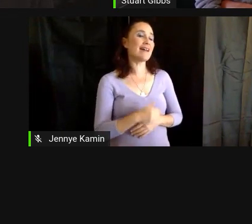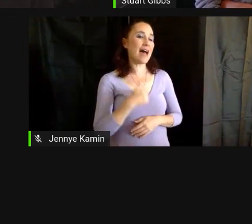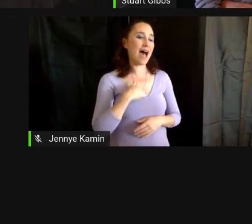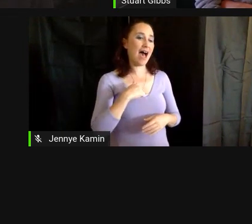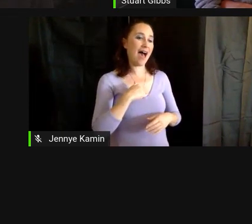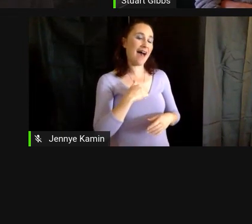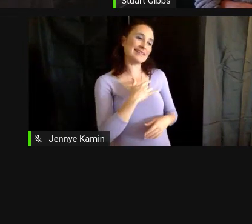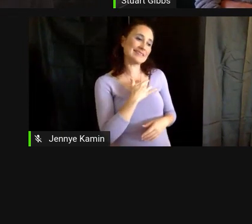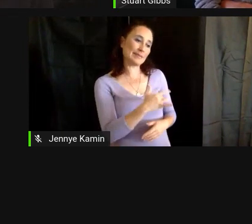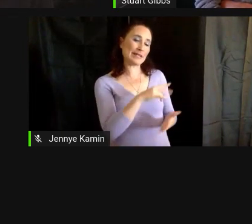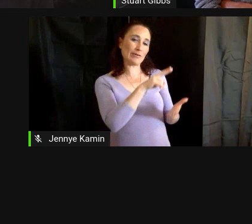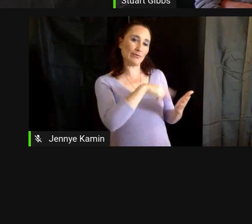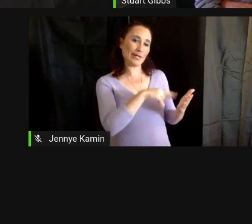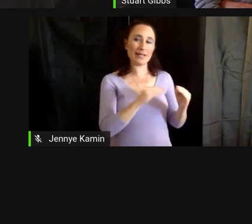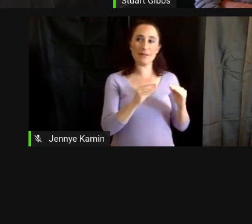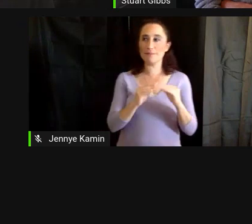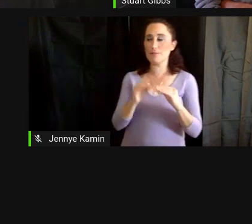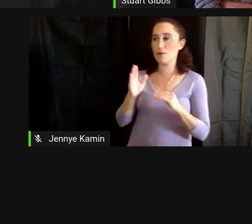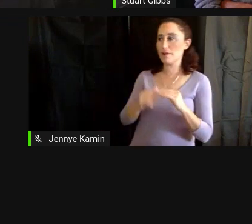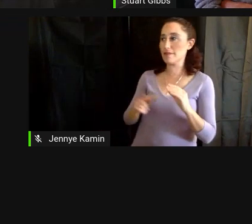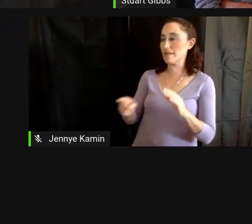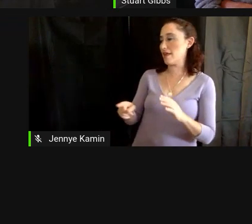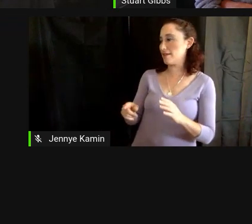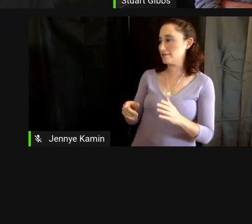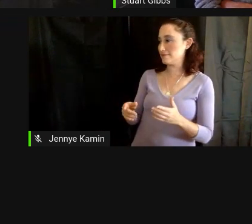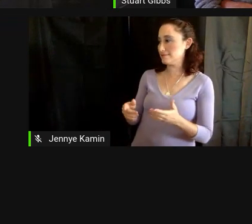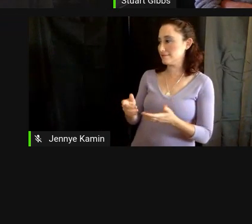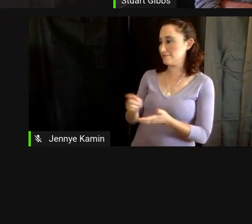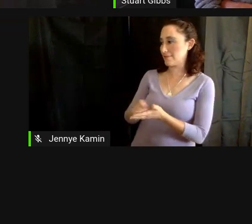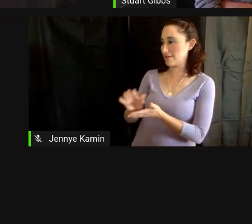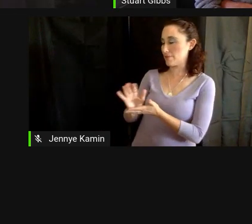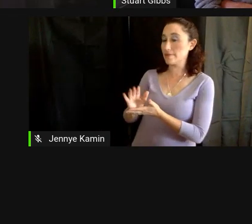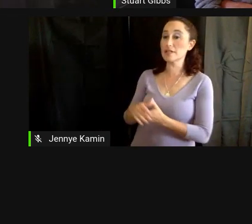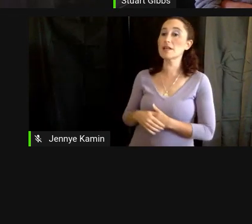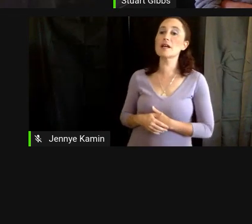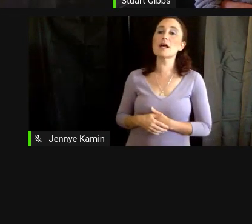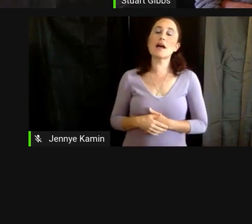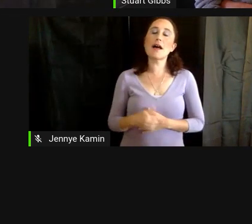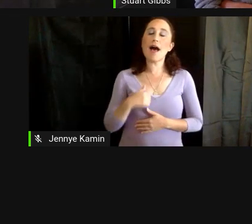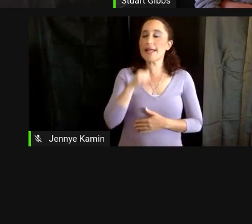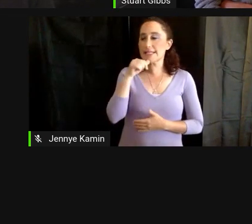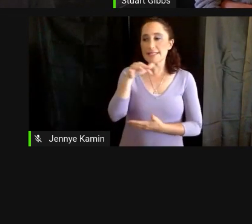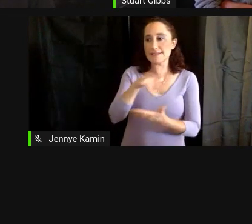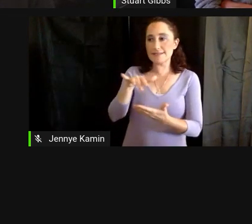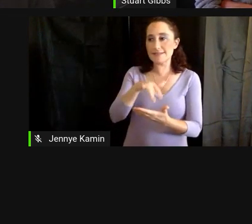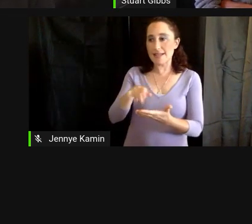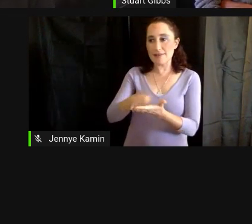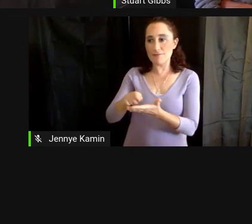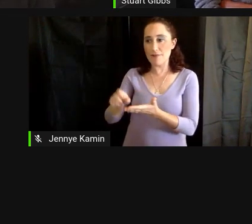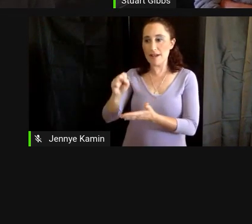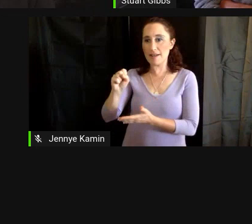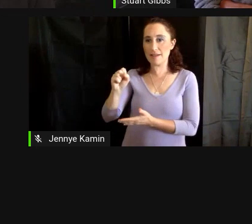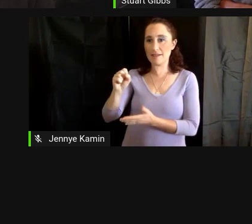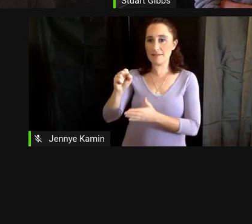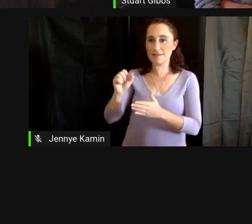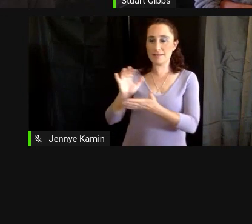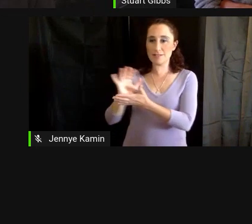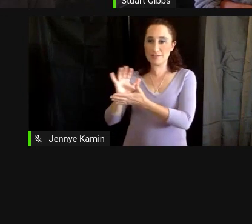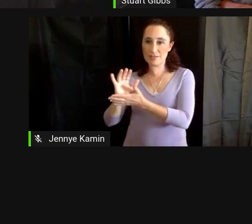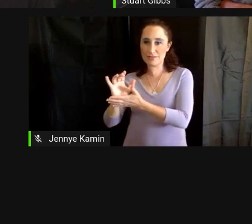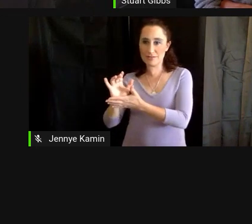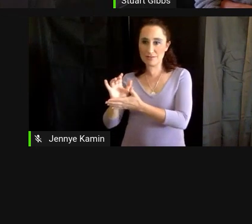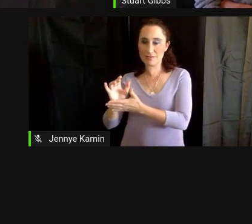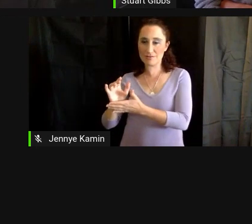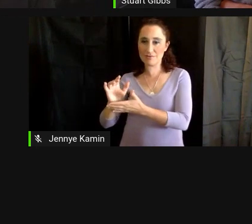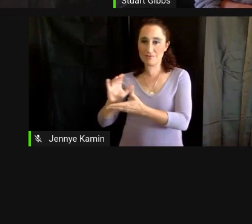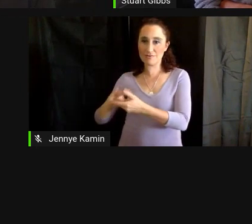reader than, I never studied writing screenplays or anything like that. And I was just such an avid reader as a kid. So I really break up my, when I write my books, I